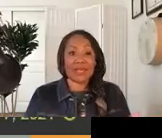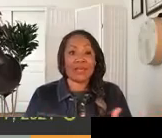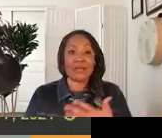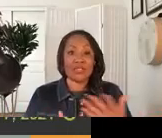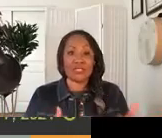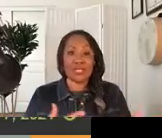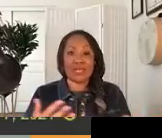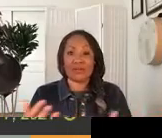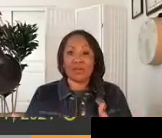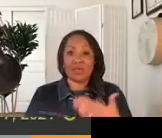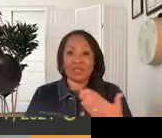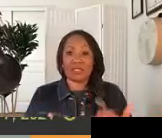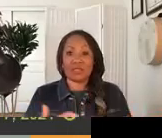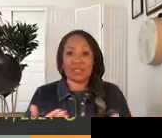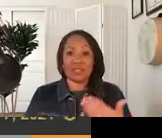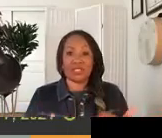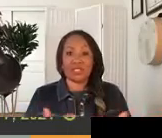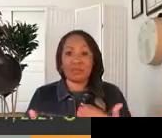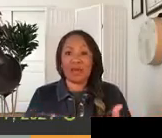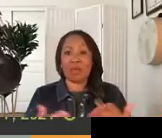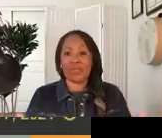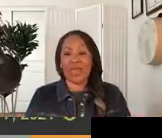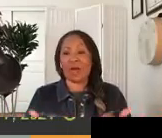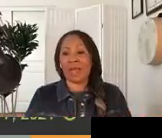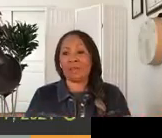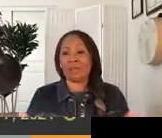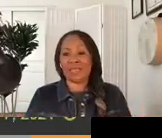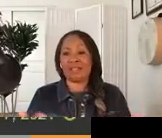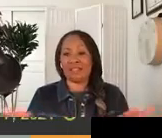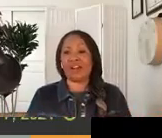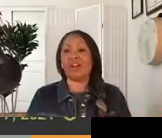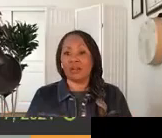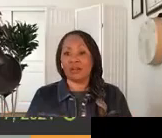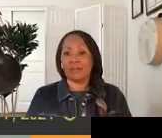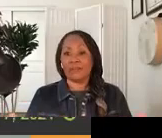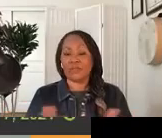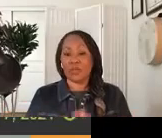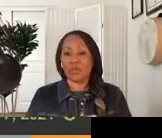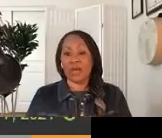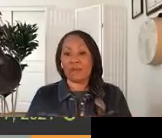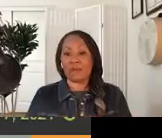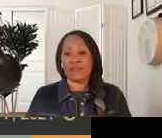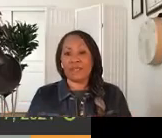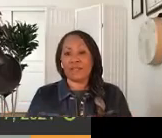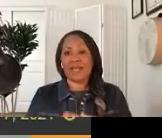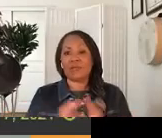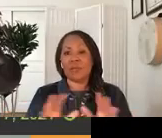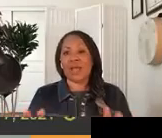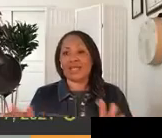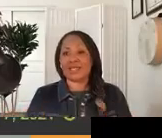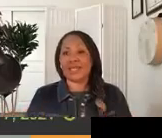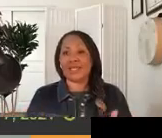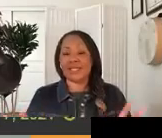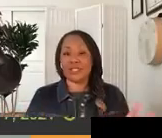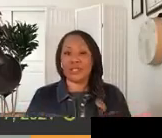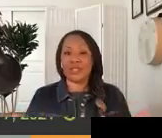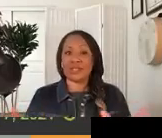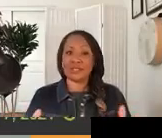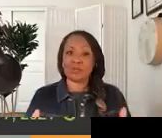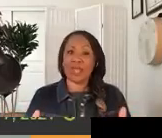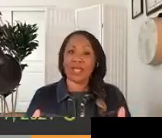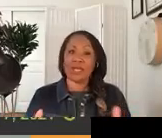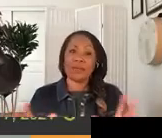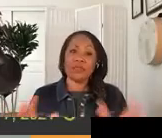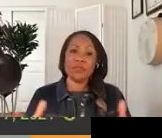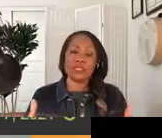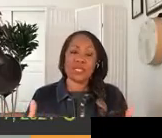get and understand what this research is about without my being there. So that's why I decided to do it this